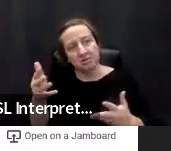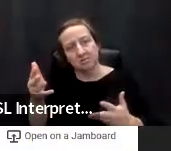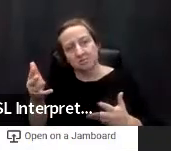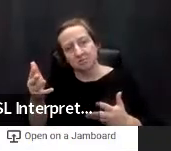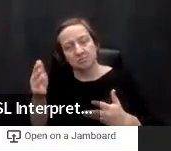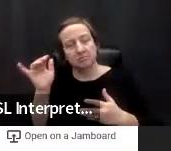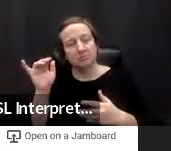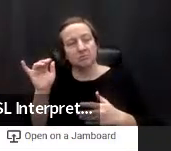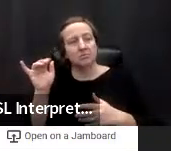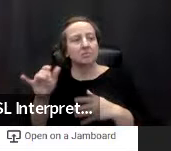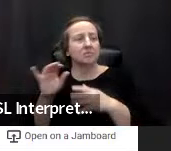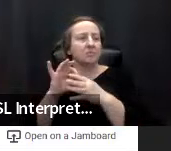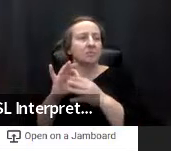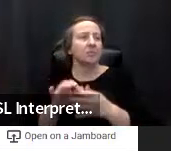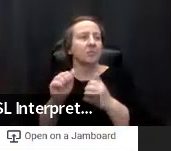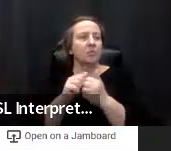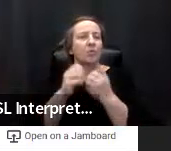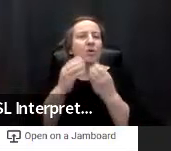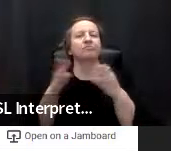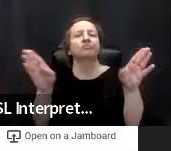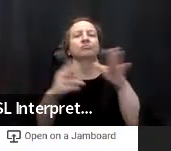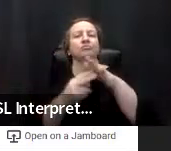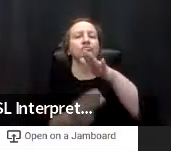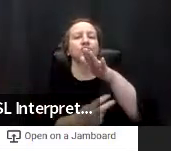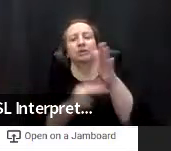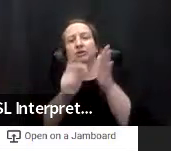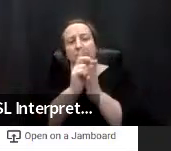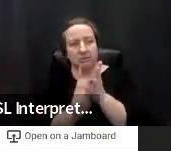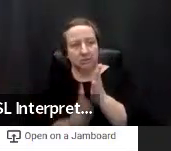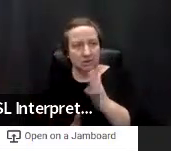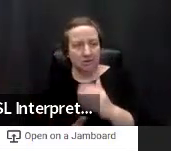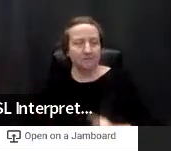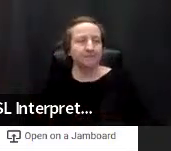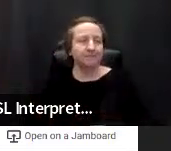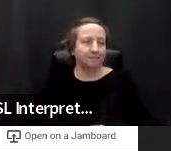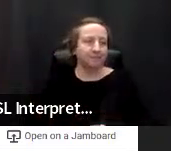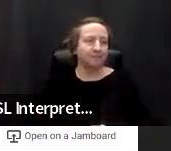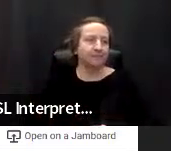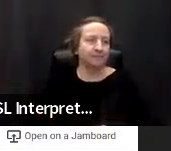related to kind of the overall bridge design.